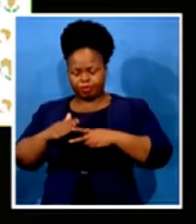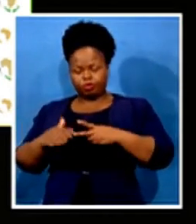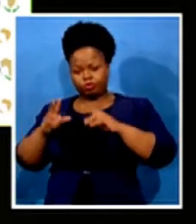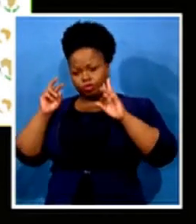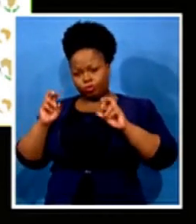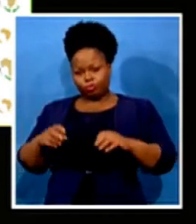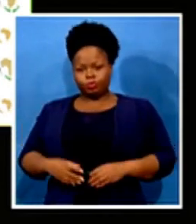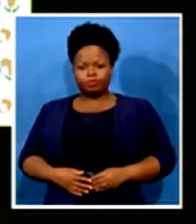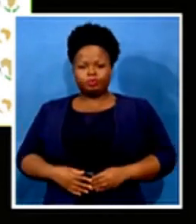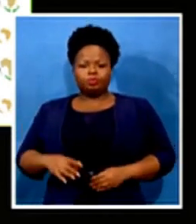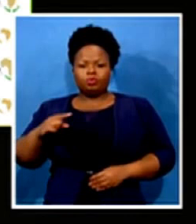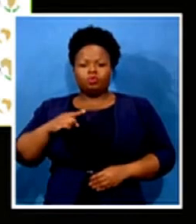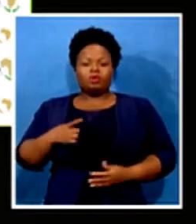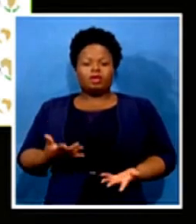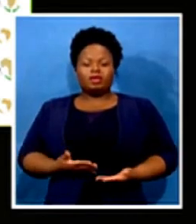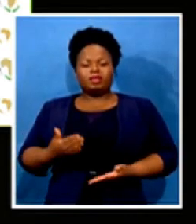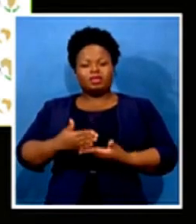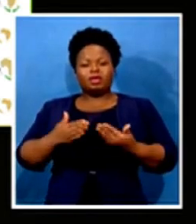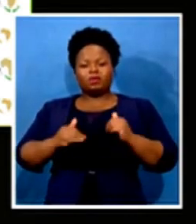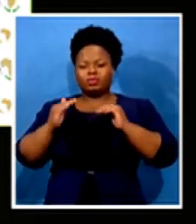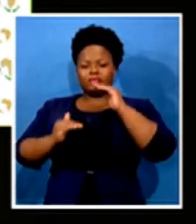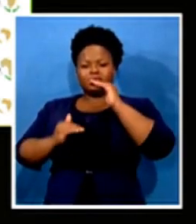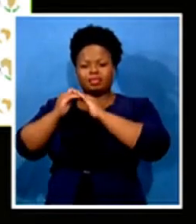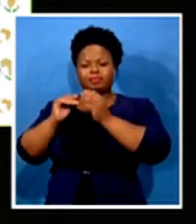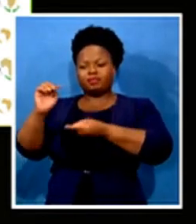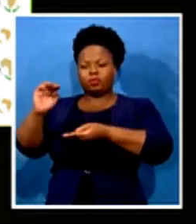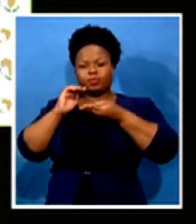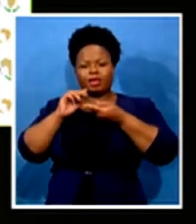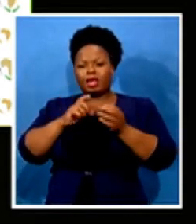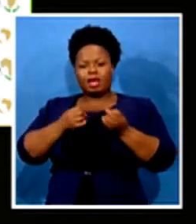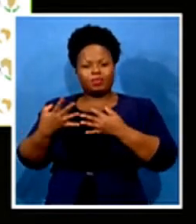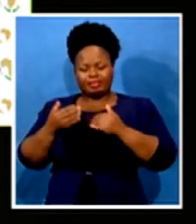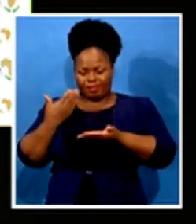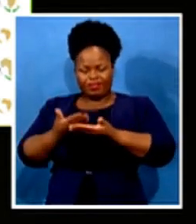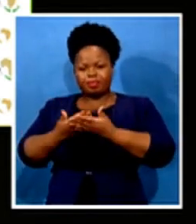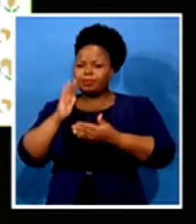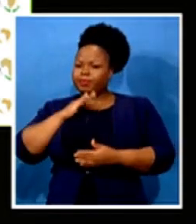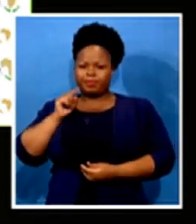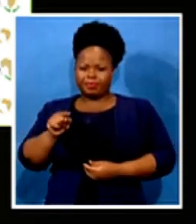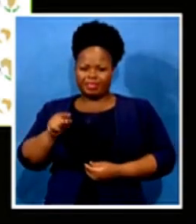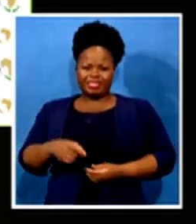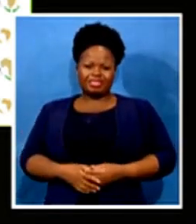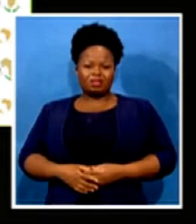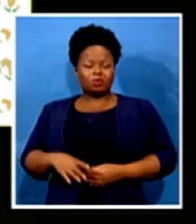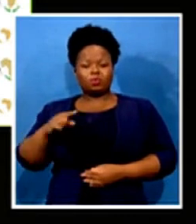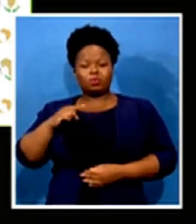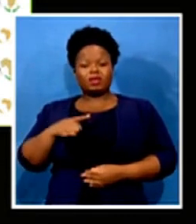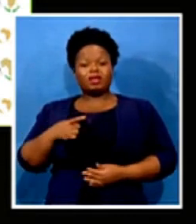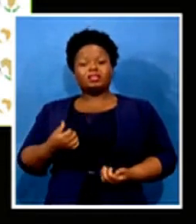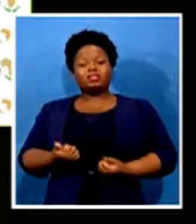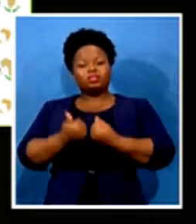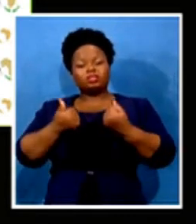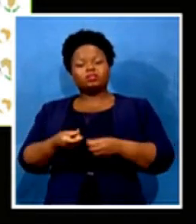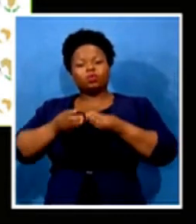doses. The challenge that we have, that the world has, is really manufacturing enough doses of this